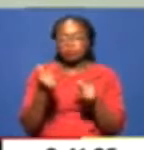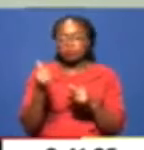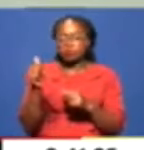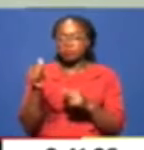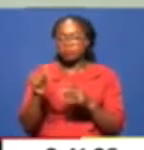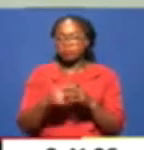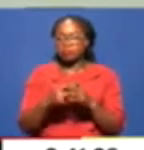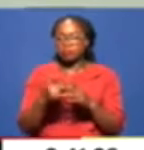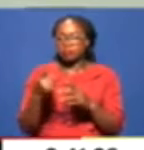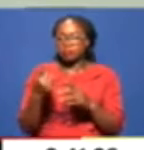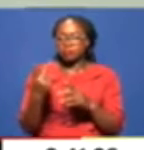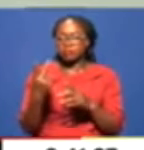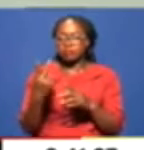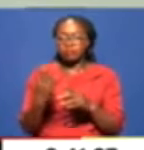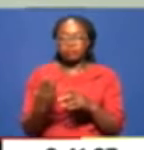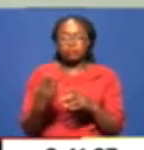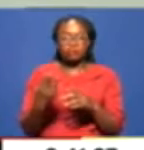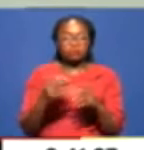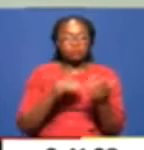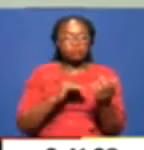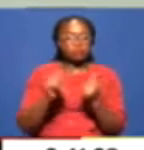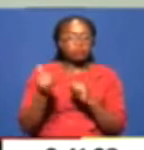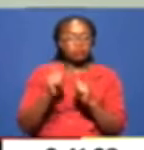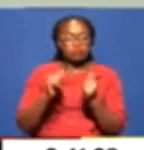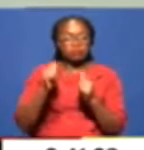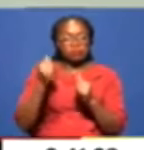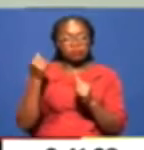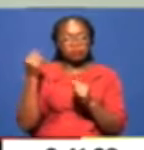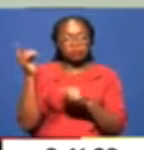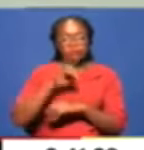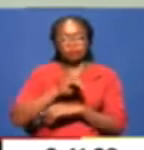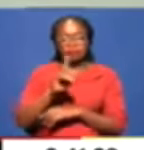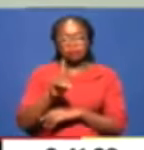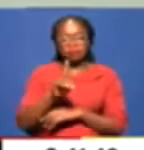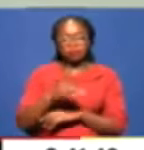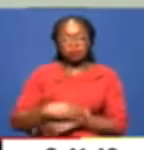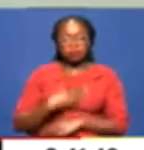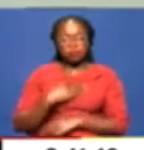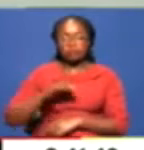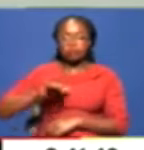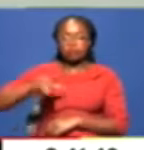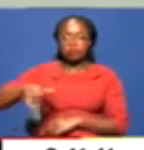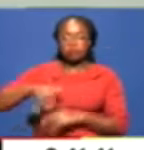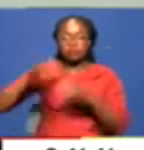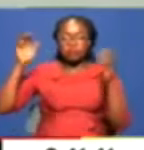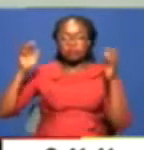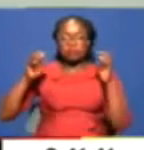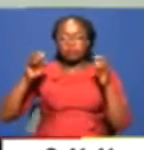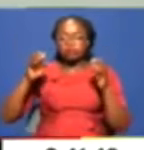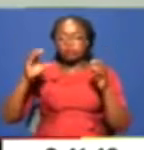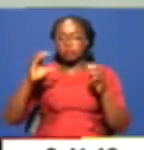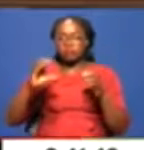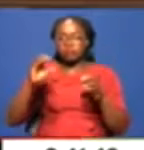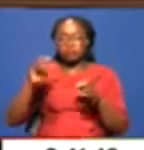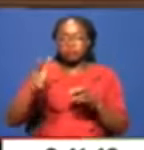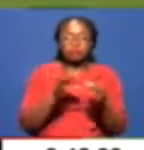24 tournament on day one. The teams in Group A are hosts Cameroon, Ethiopia, Cape Verde and Burkina Faso.